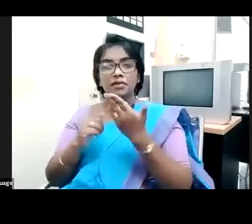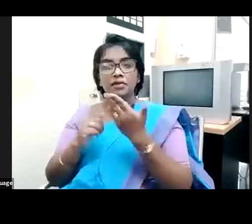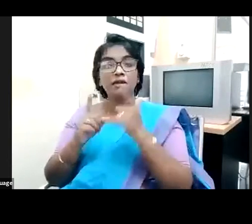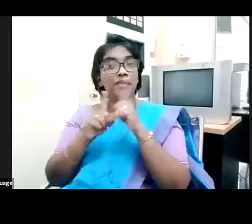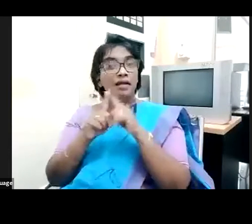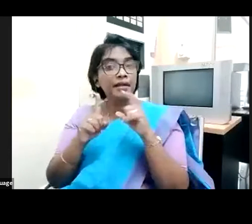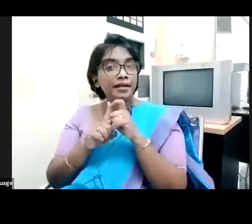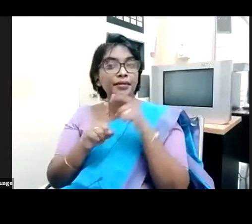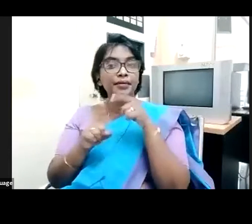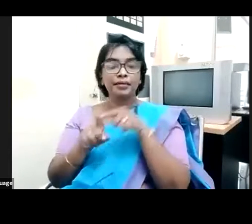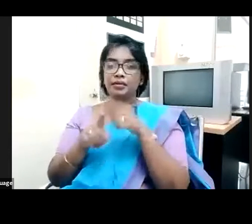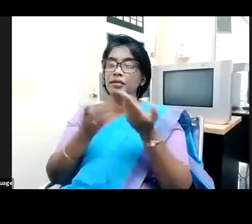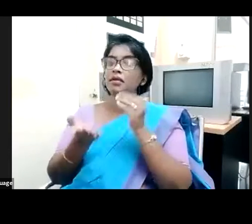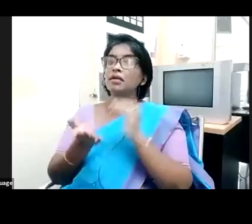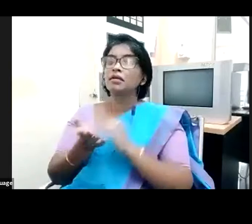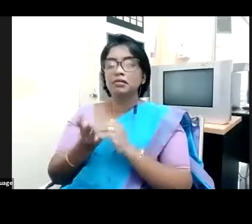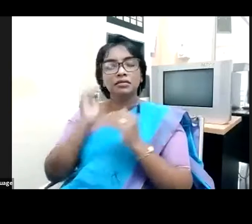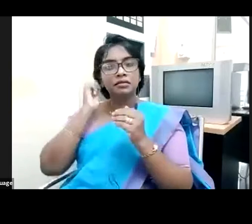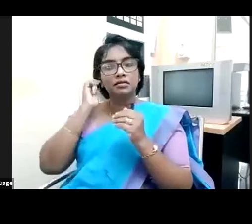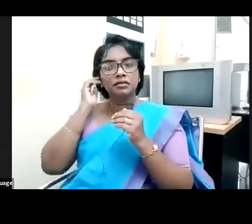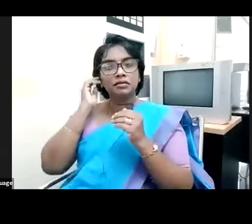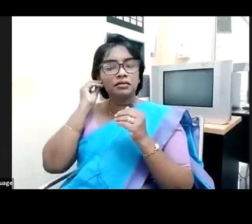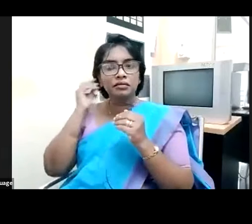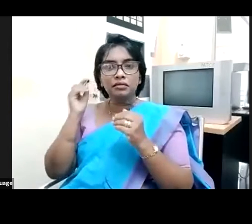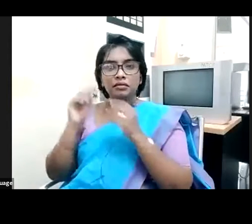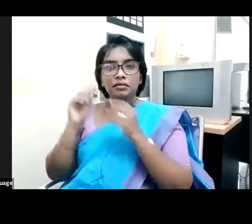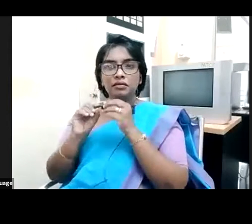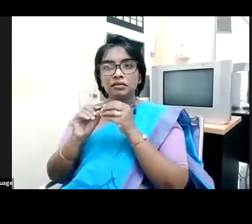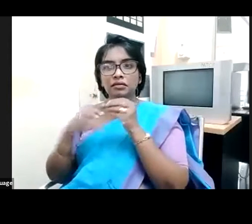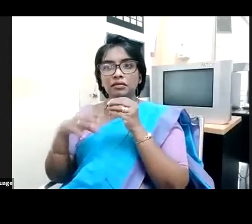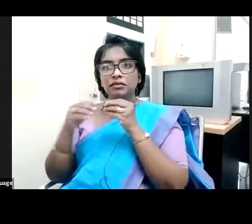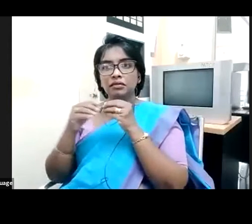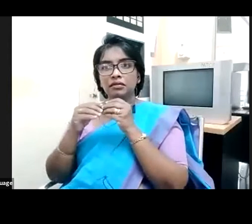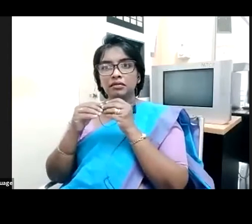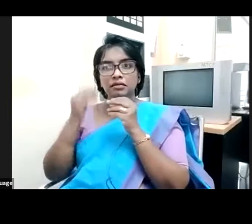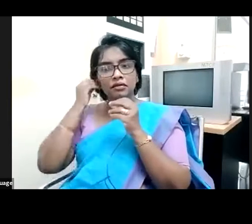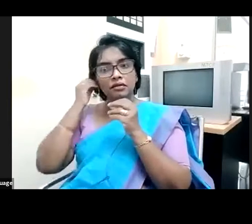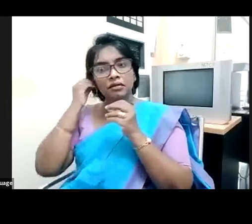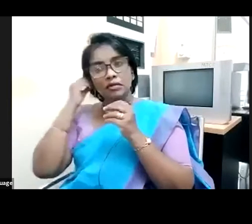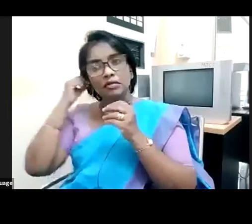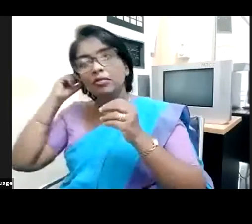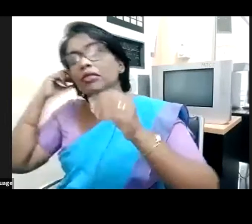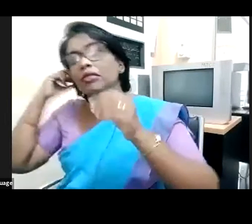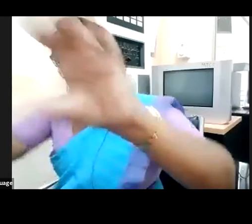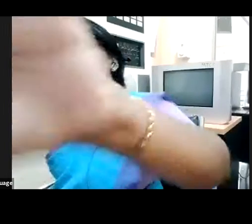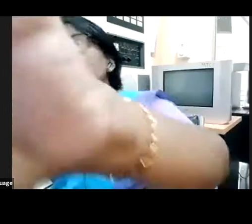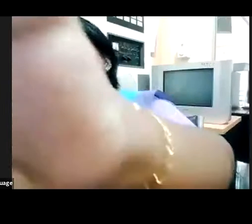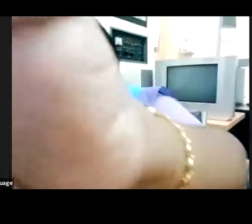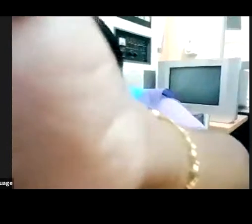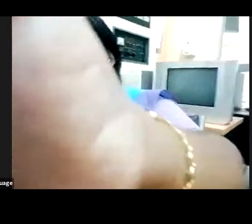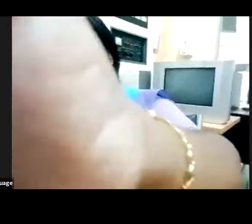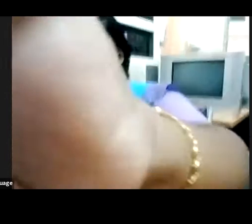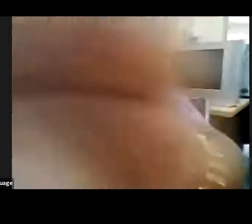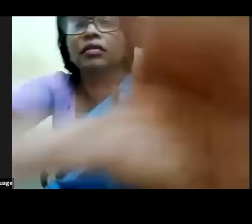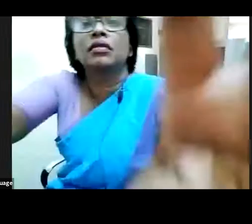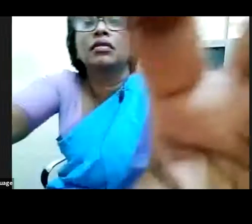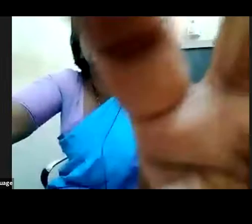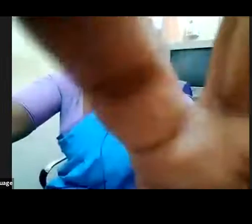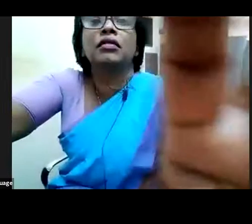but the education systems that are available today doesn't really focus or help